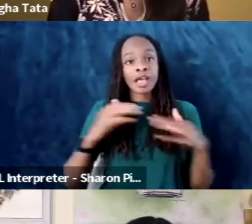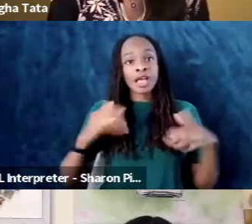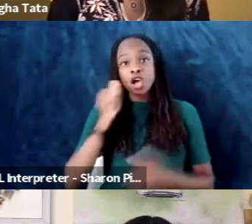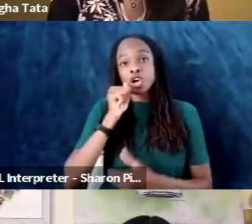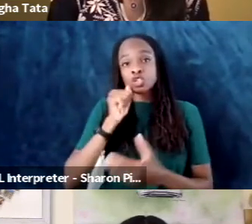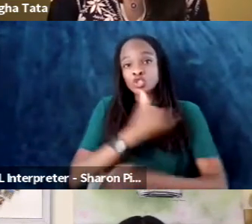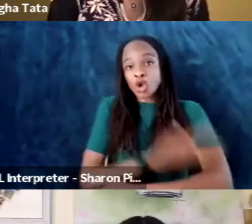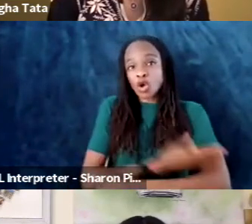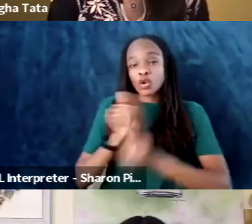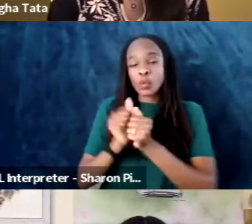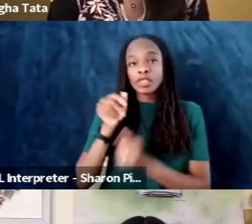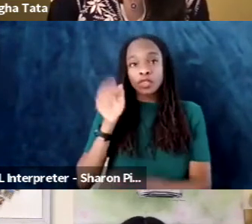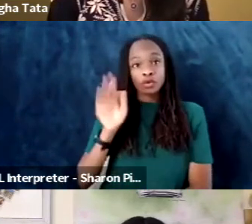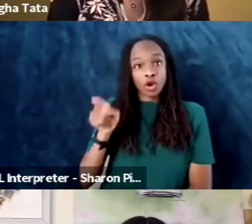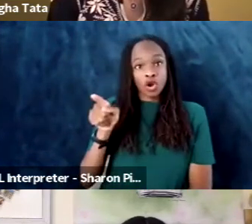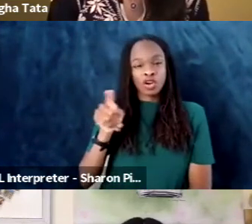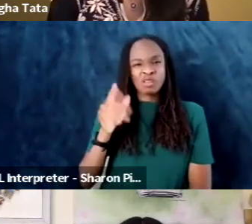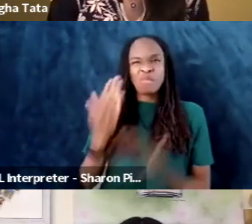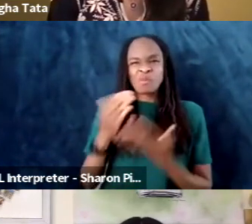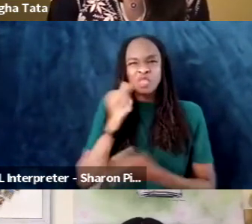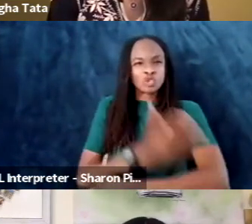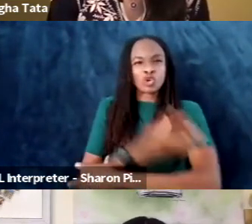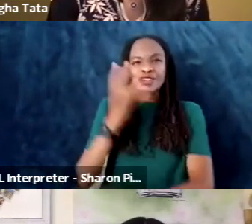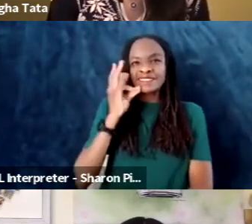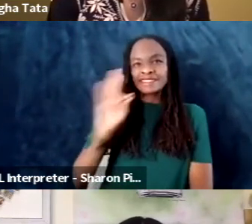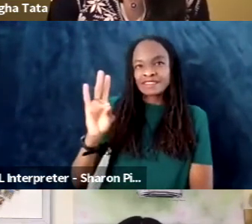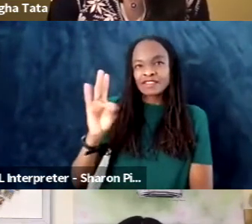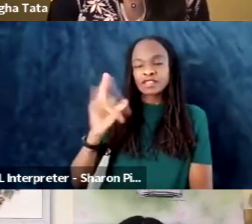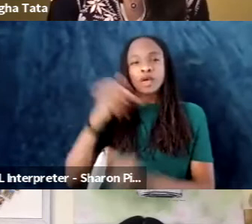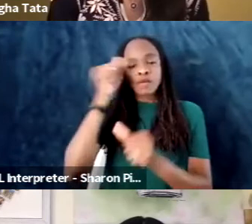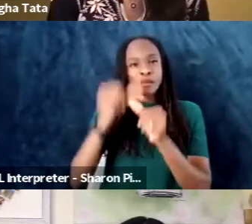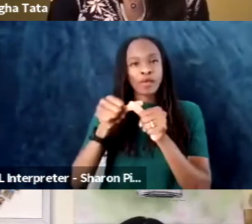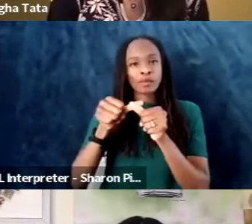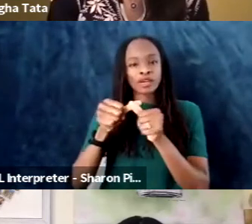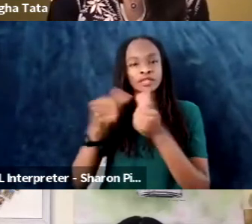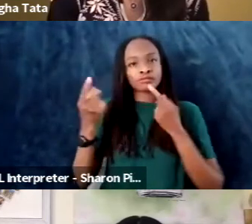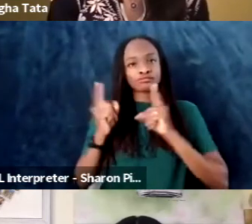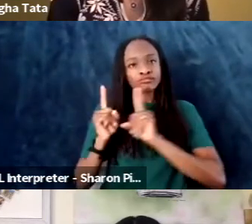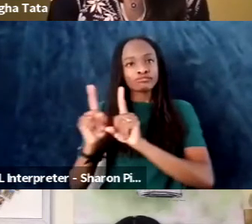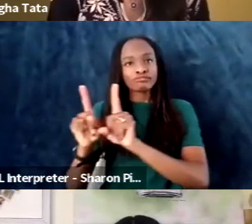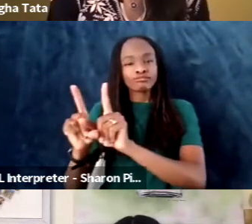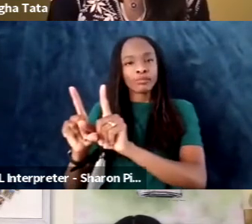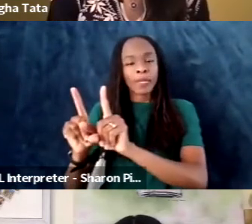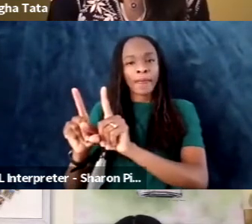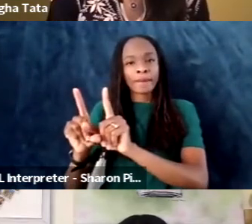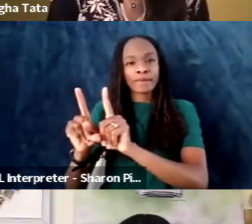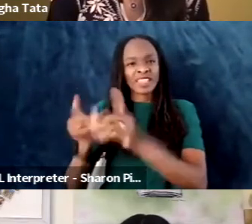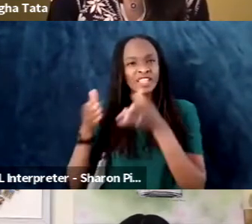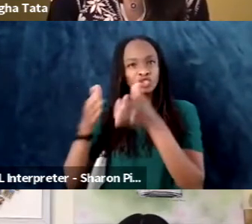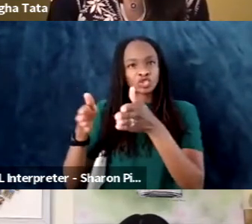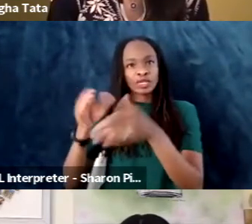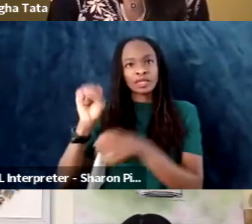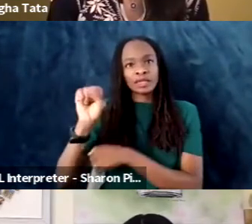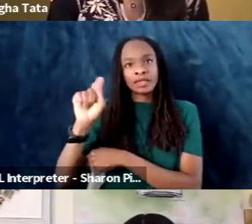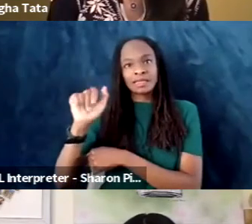7 years old. And I remember them walking up to one of the side street stands in